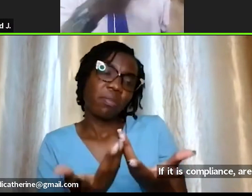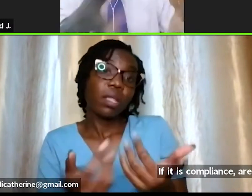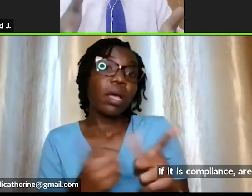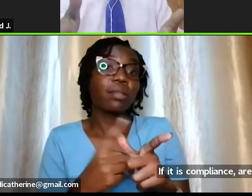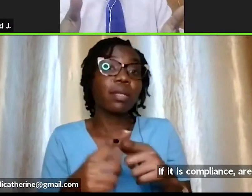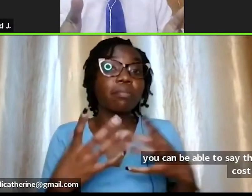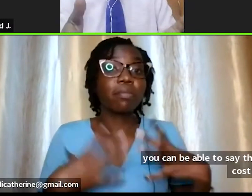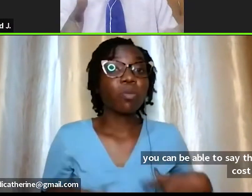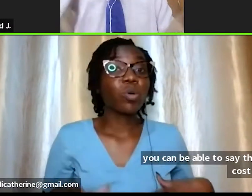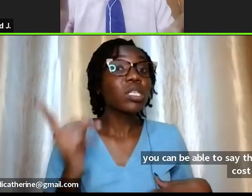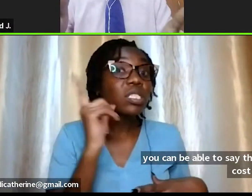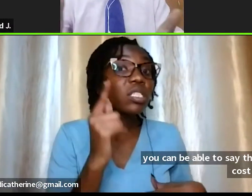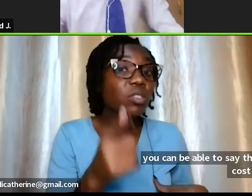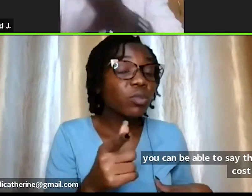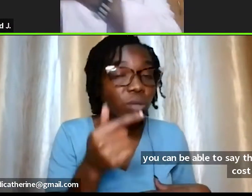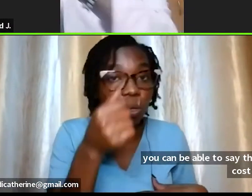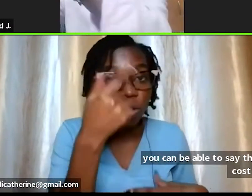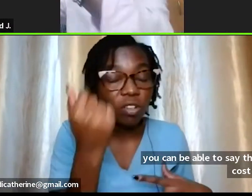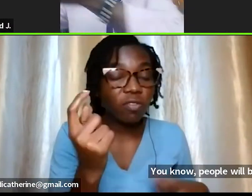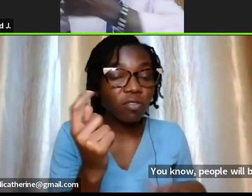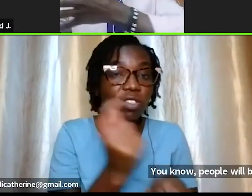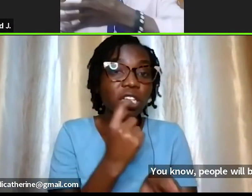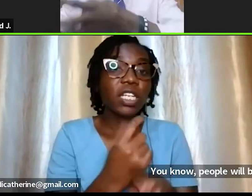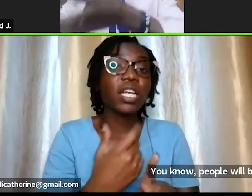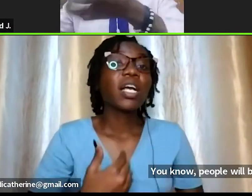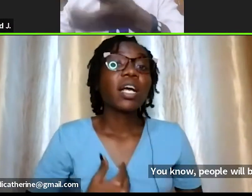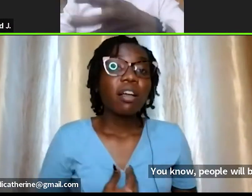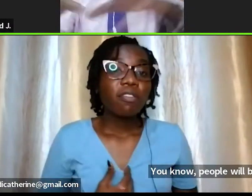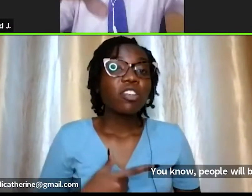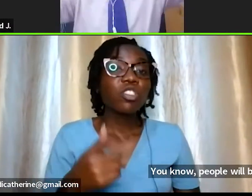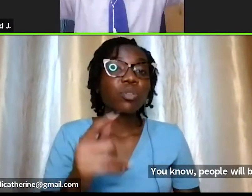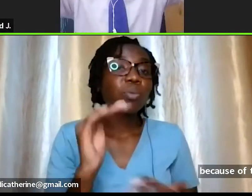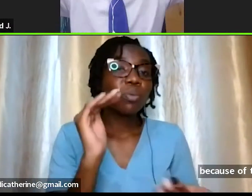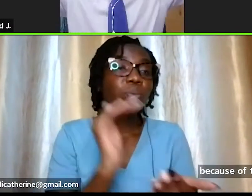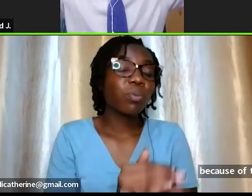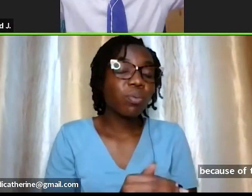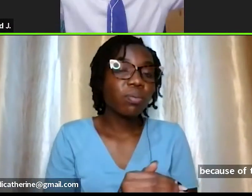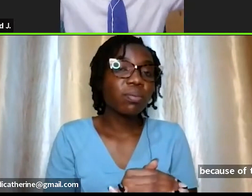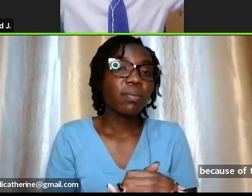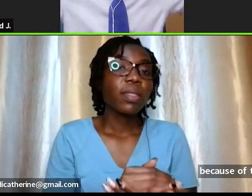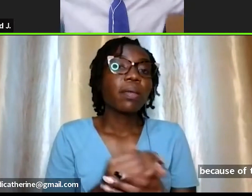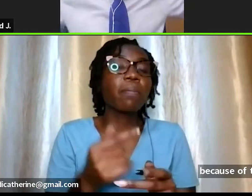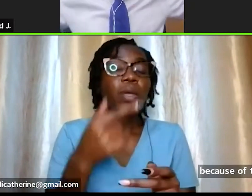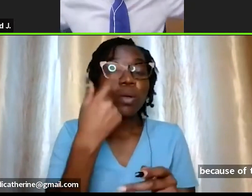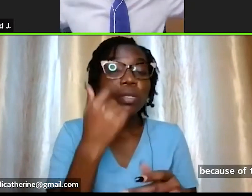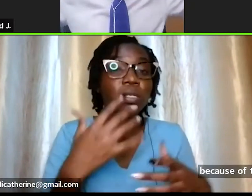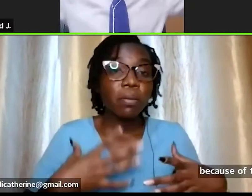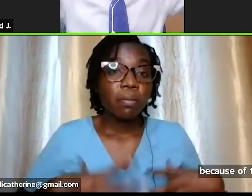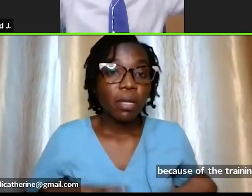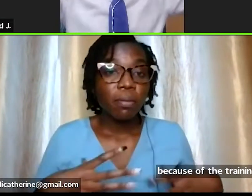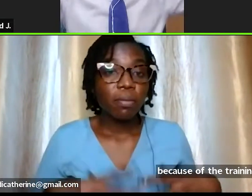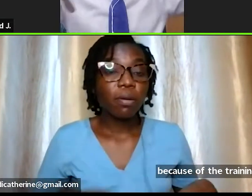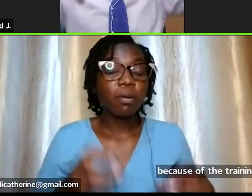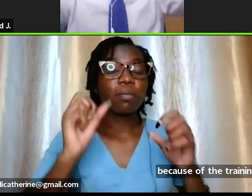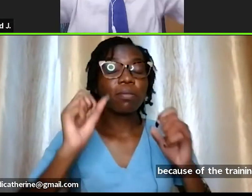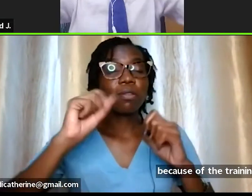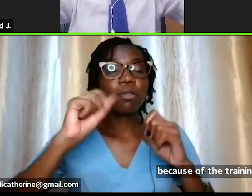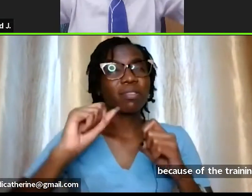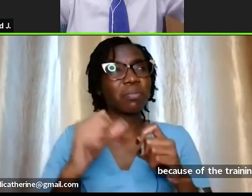it is because of the training that you had that you have reduced litigation, because people have been able to, the